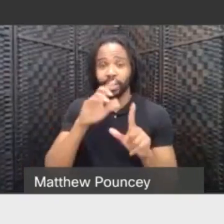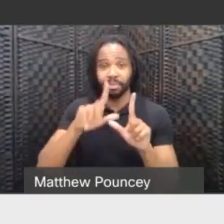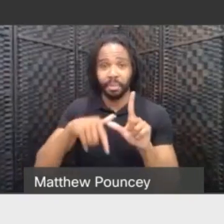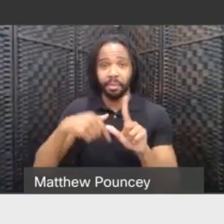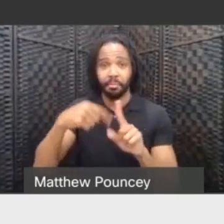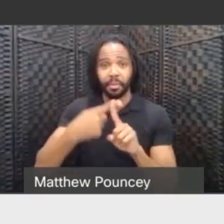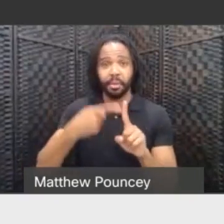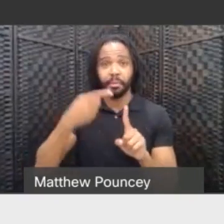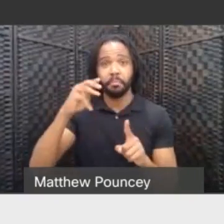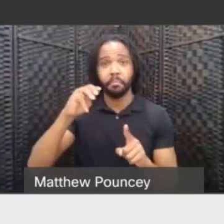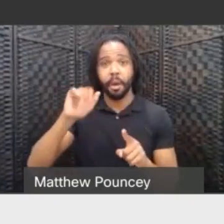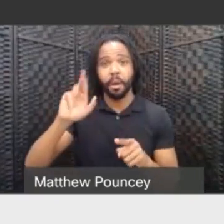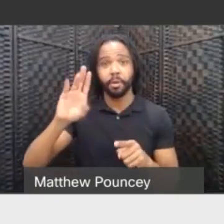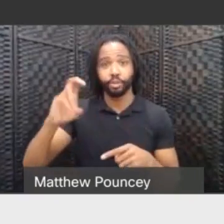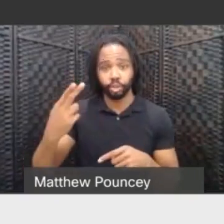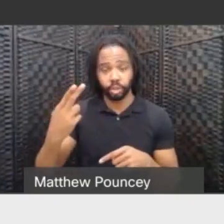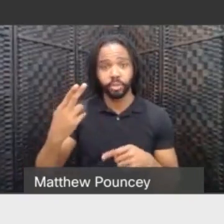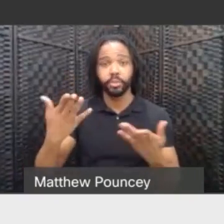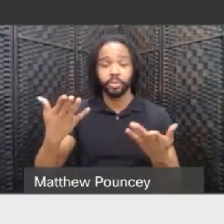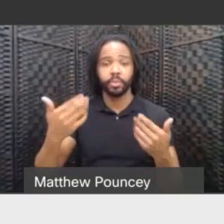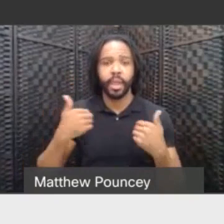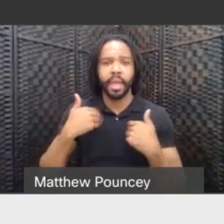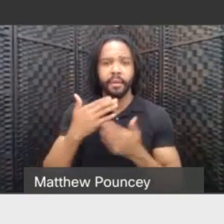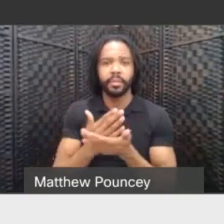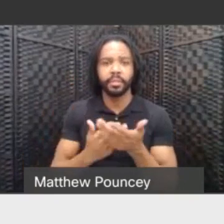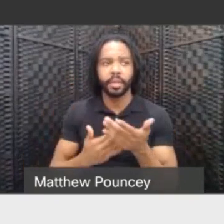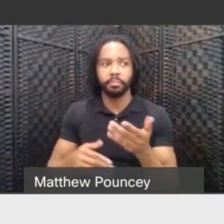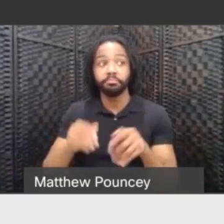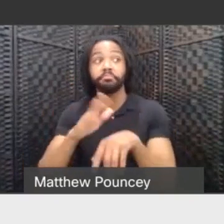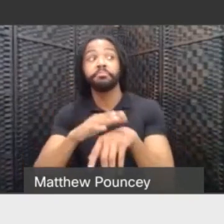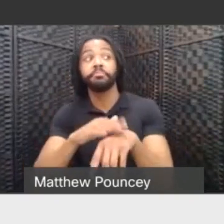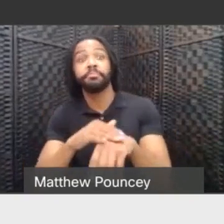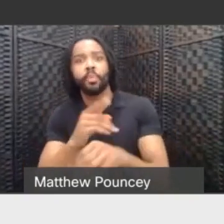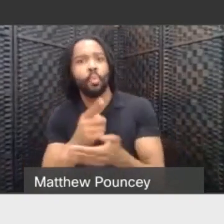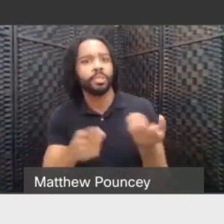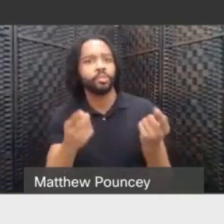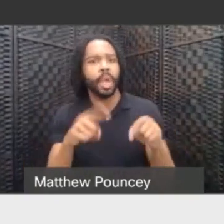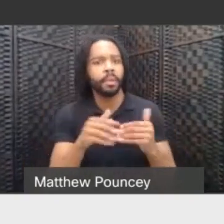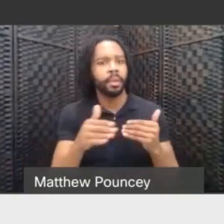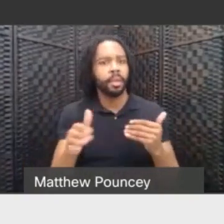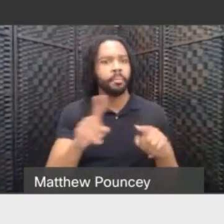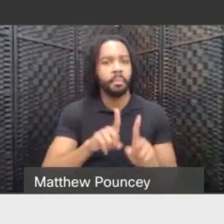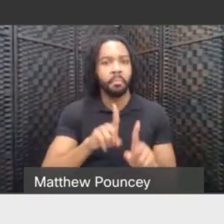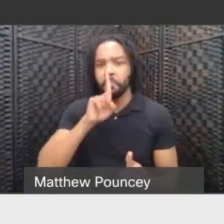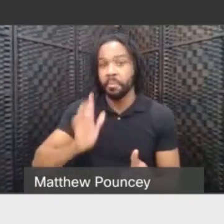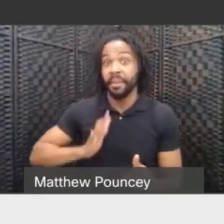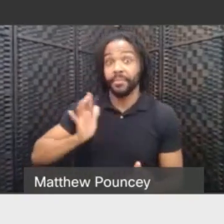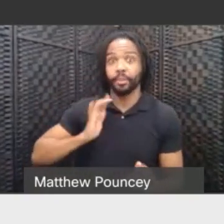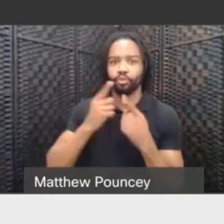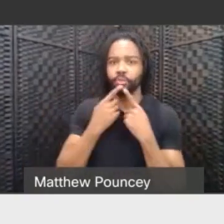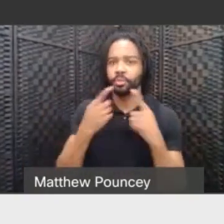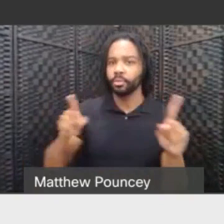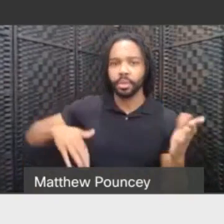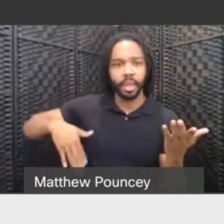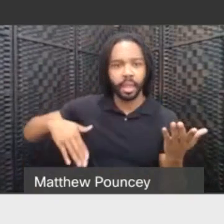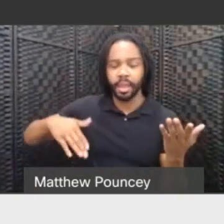March. Um, we've gotten some heads up about where they're heading, but no official word as yet. But as a reminder